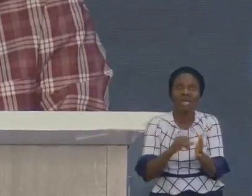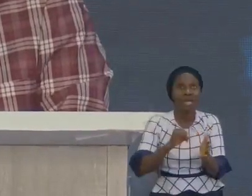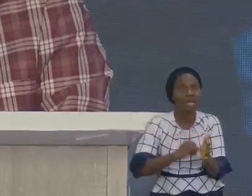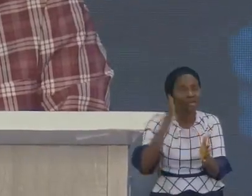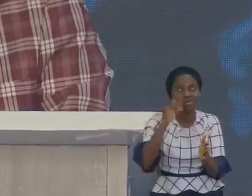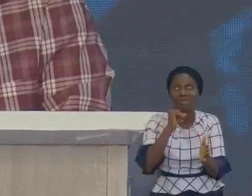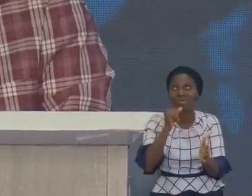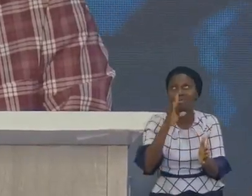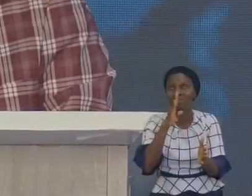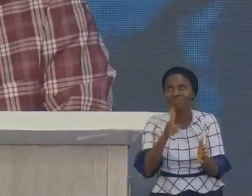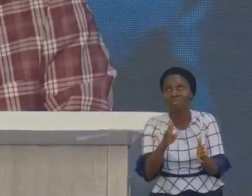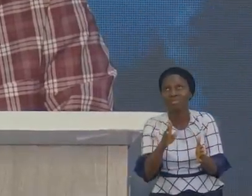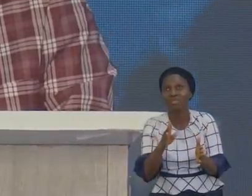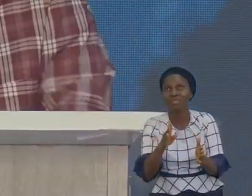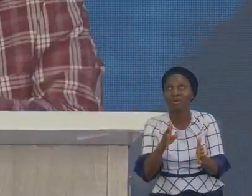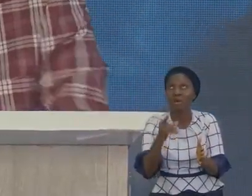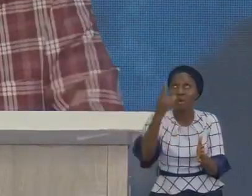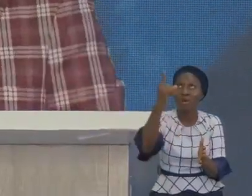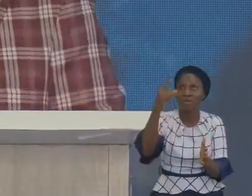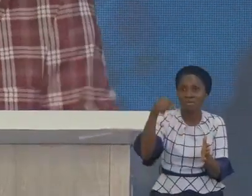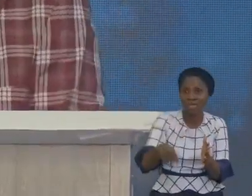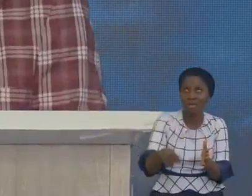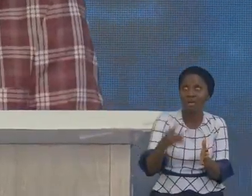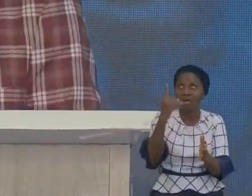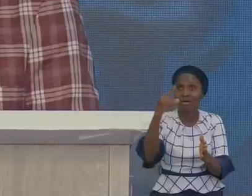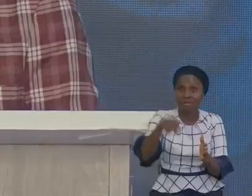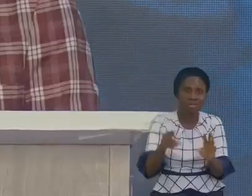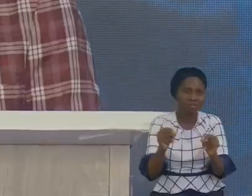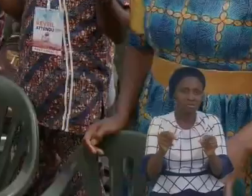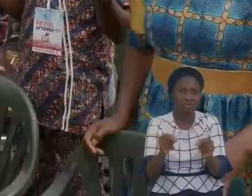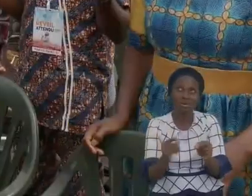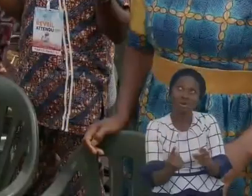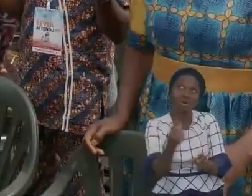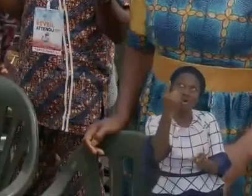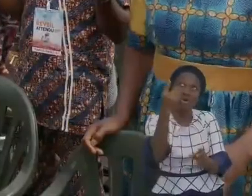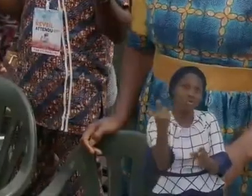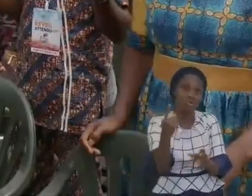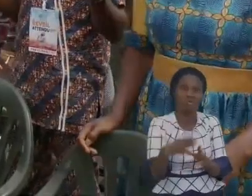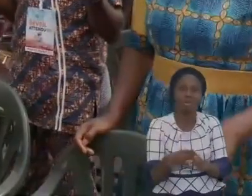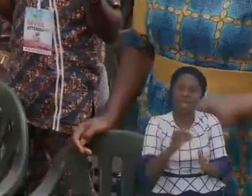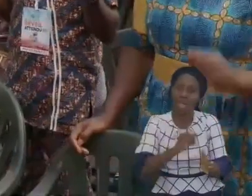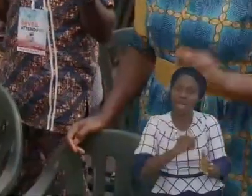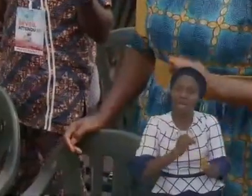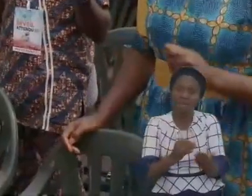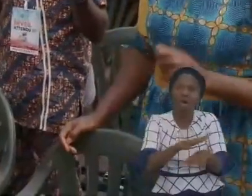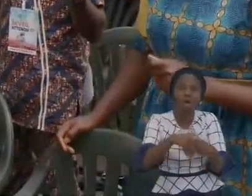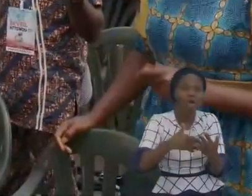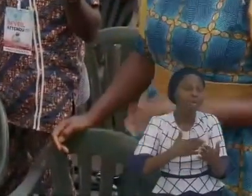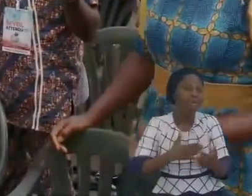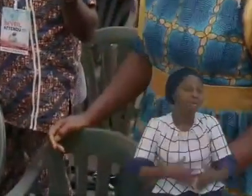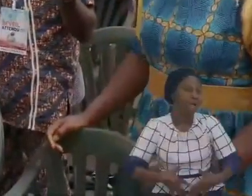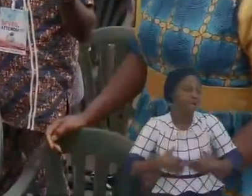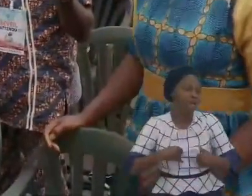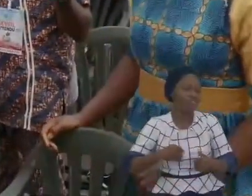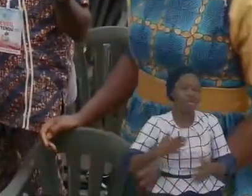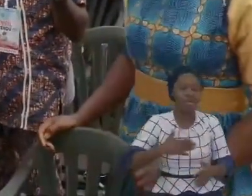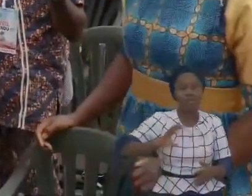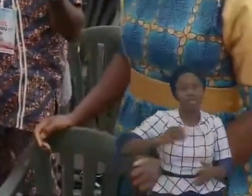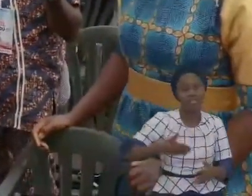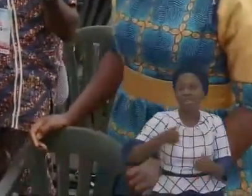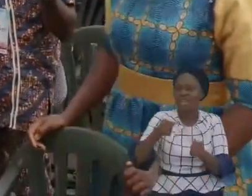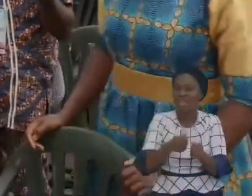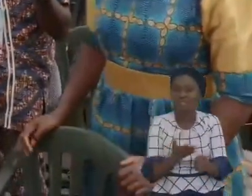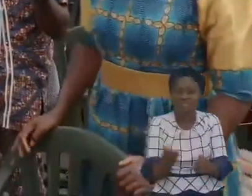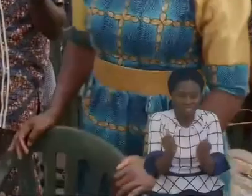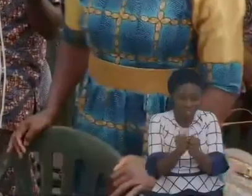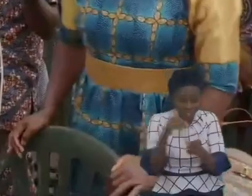but all my life, all my soul, everything within me, with focus and with dedication,